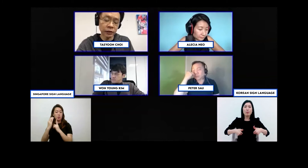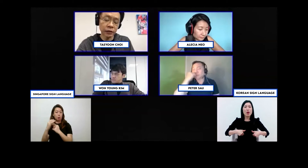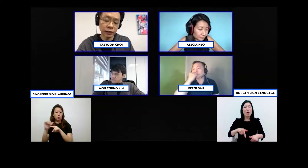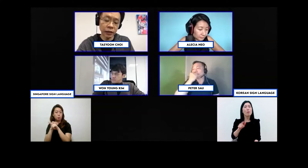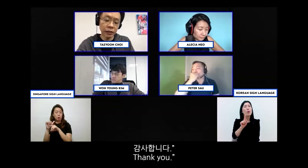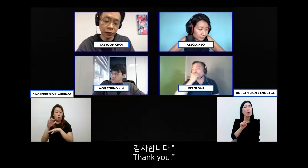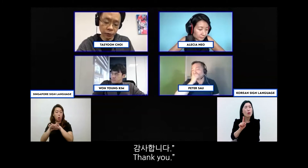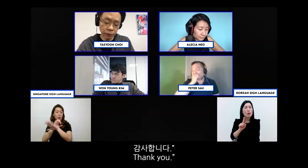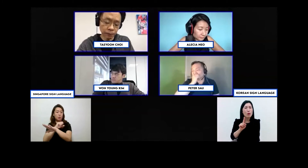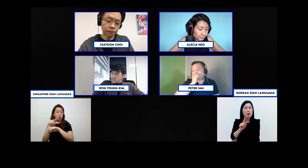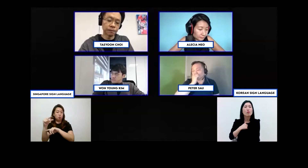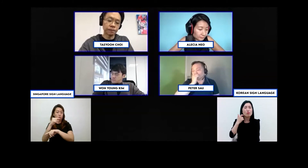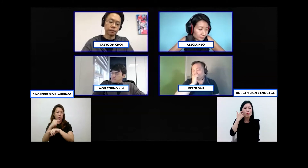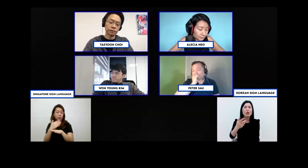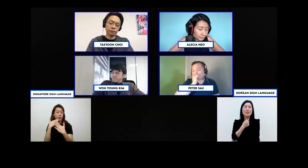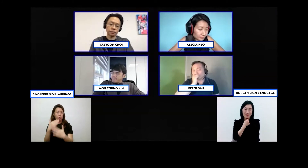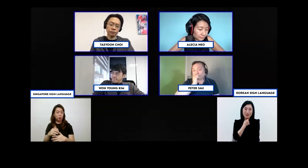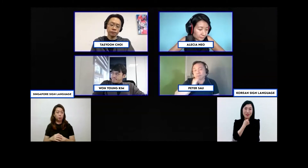ground? Thank you.